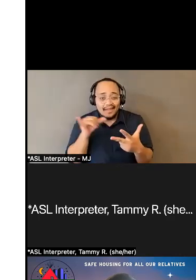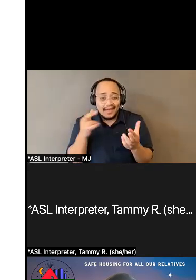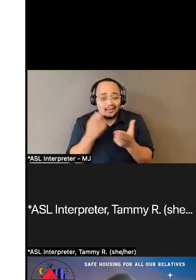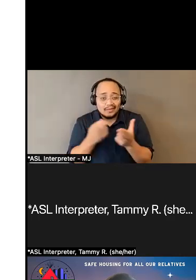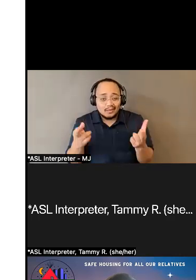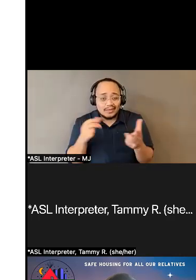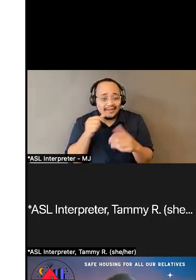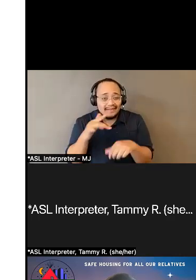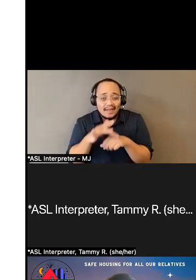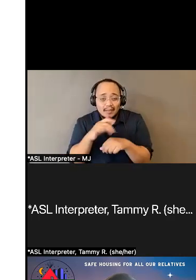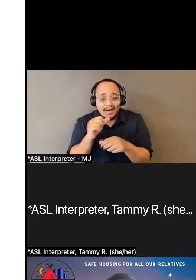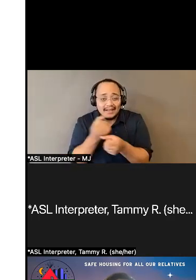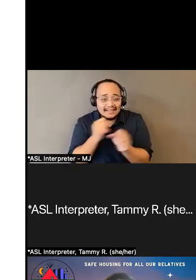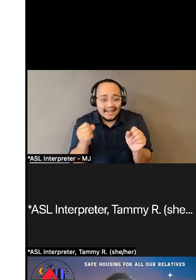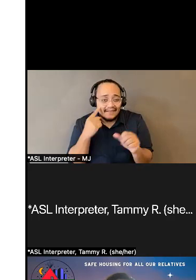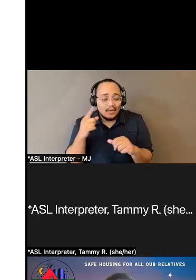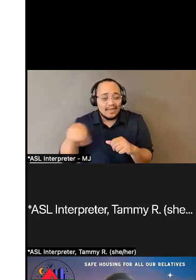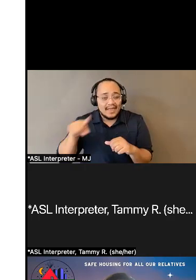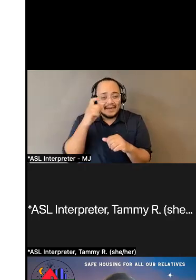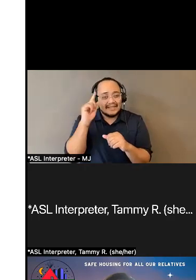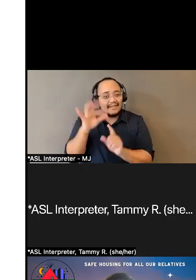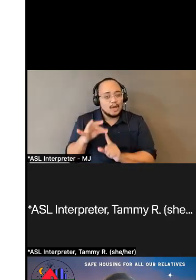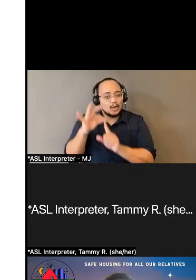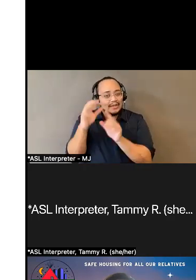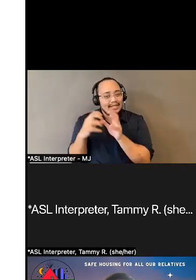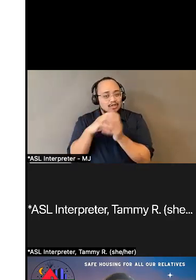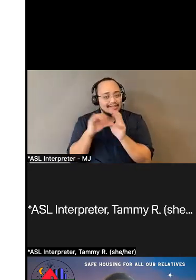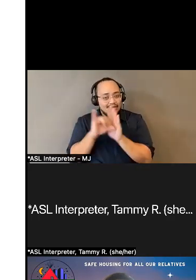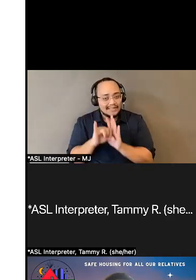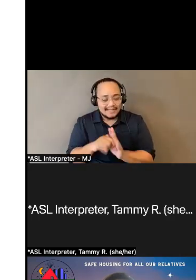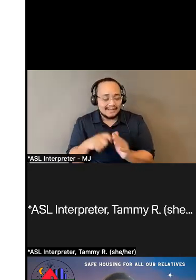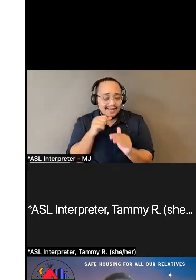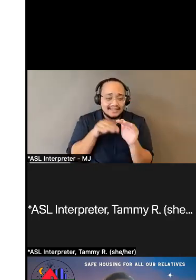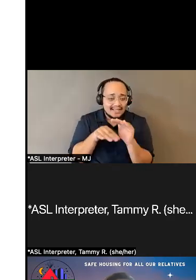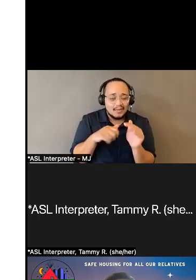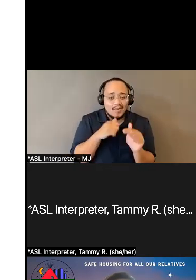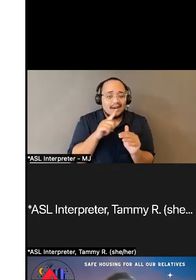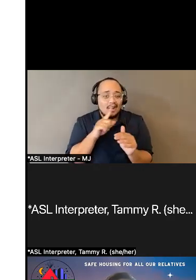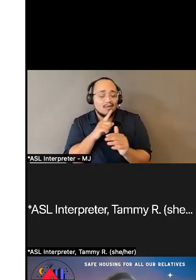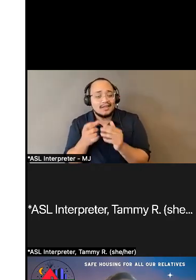them at their unique intersection, nor were they accessible, and they were not identity affirming.